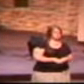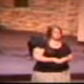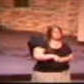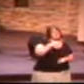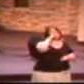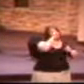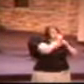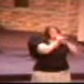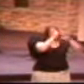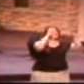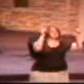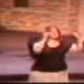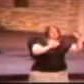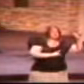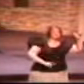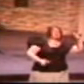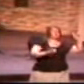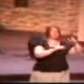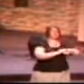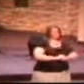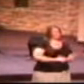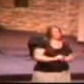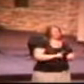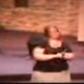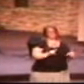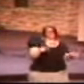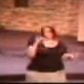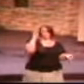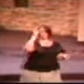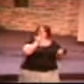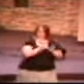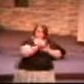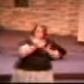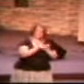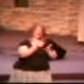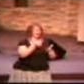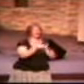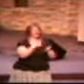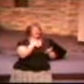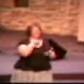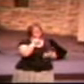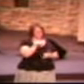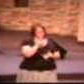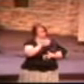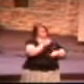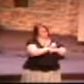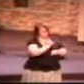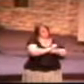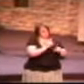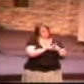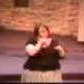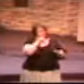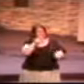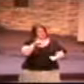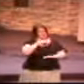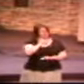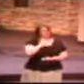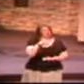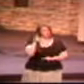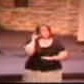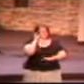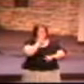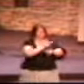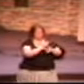imagination of a kingdom but why do you spend your money for that which is not bread and your labor for that which does not satisfy listen